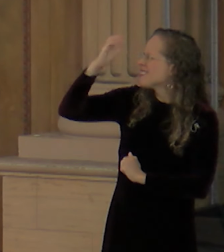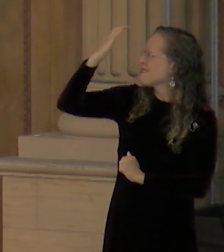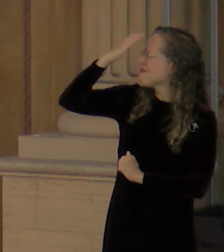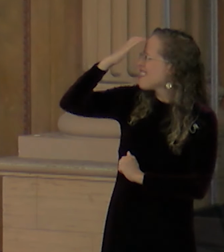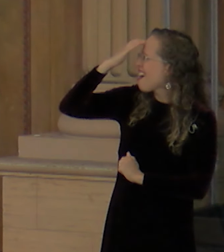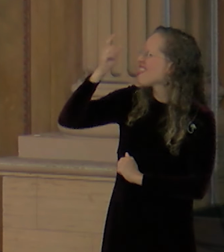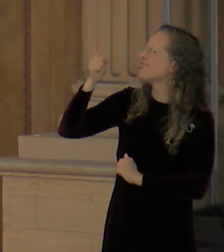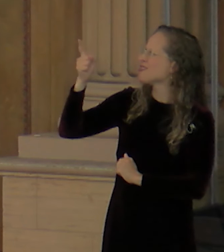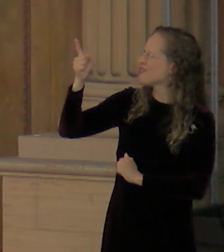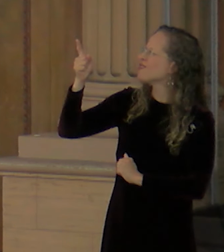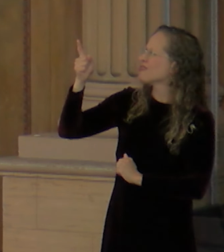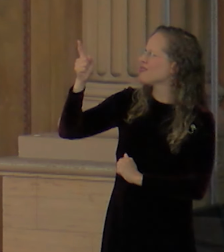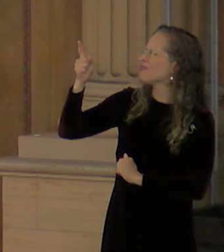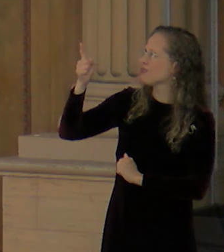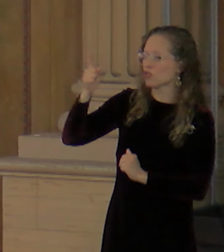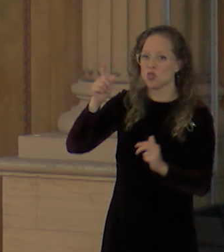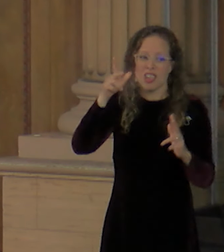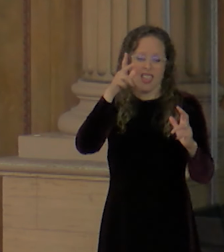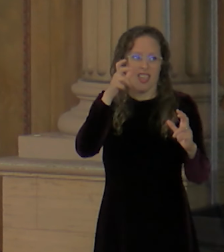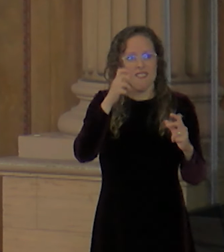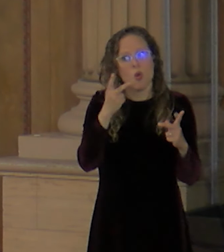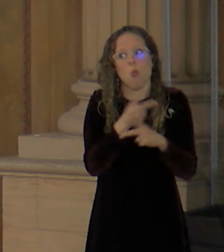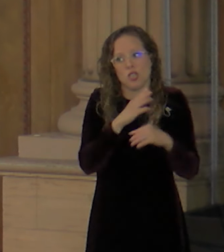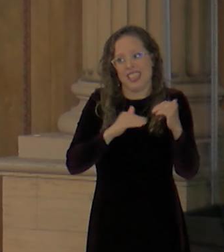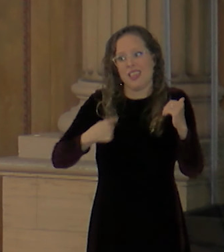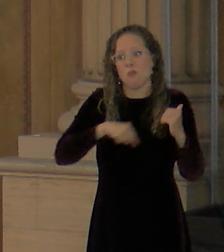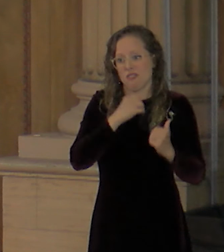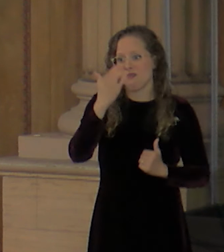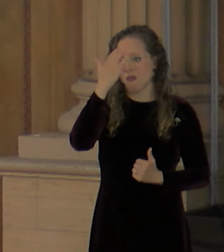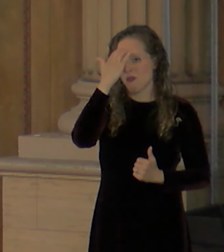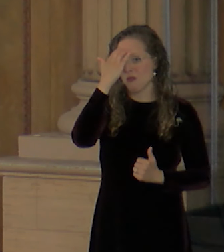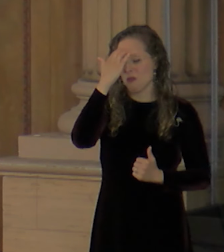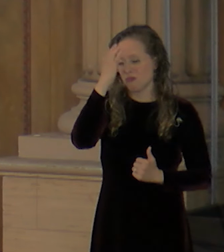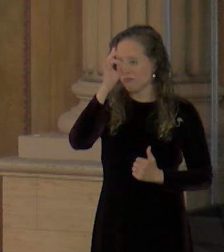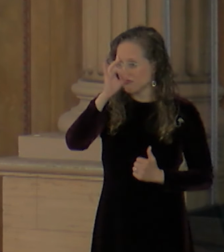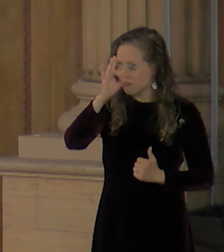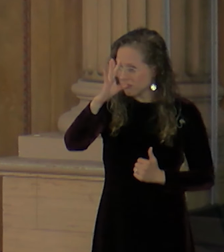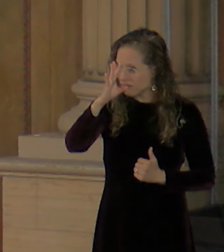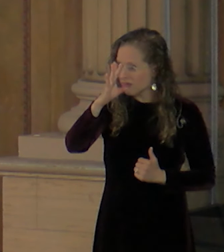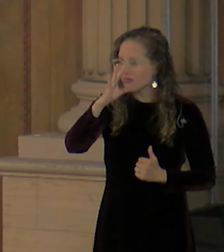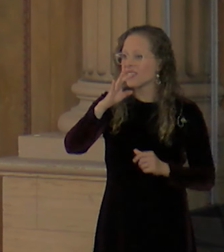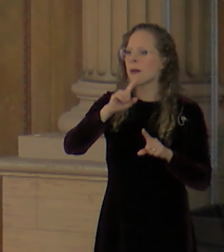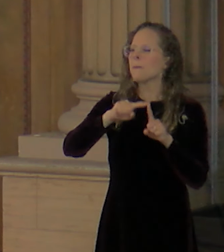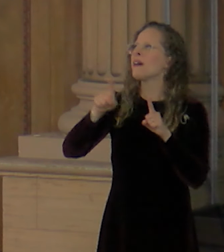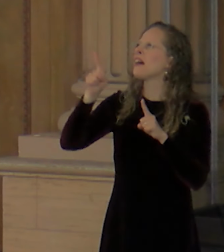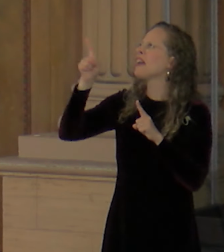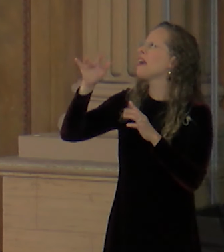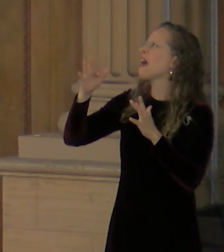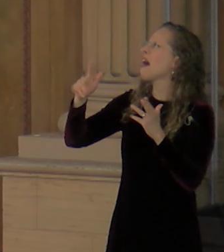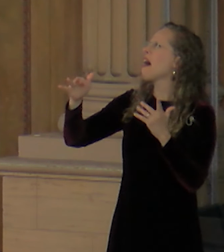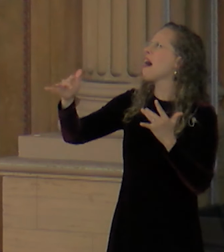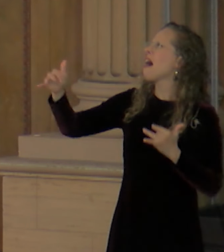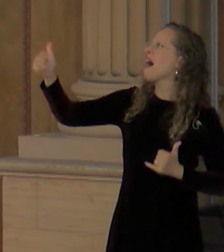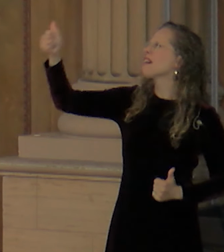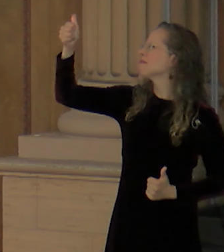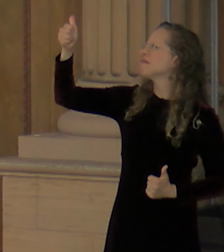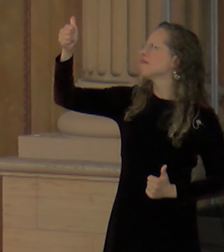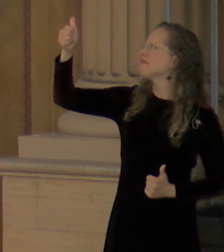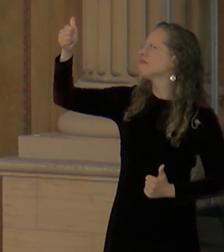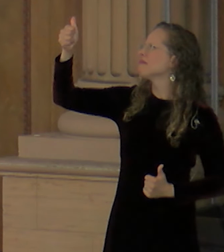Evil is worse than we know, but the one who knows it far better than we know it is